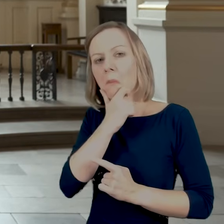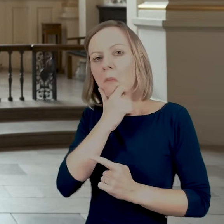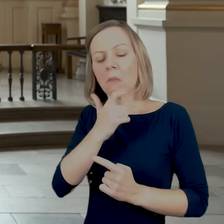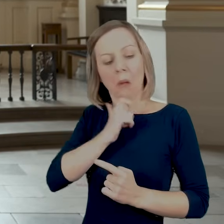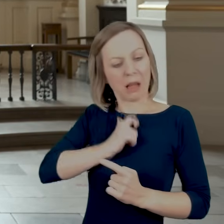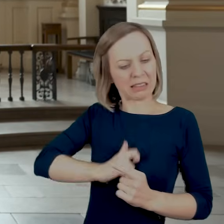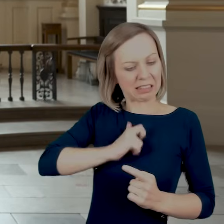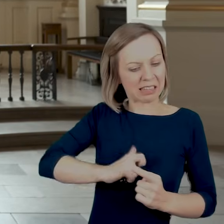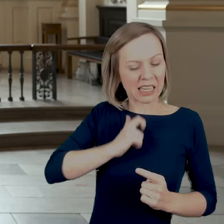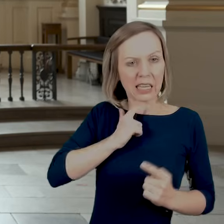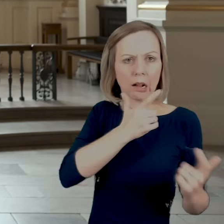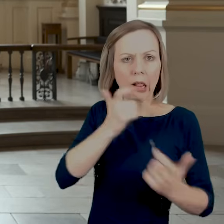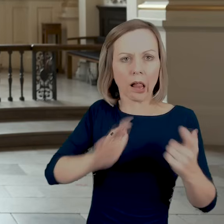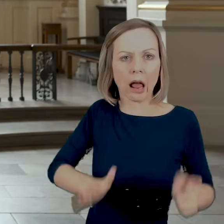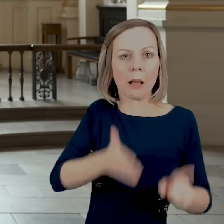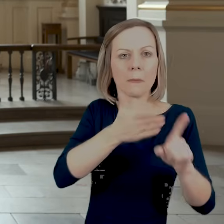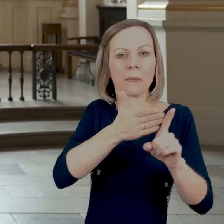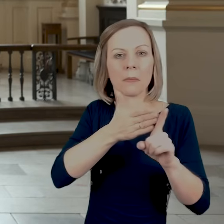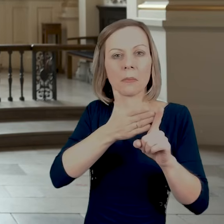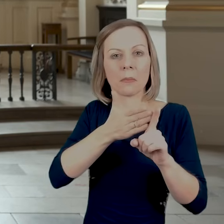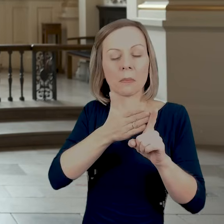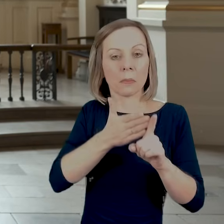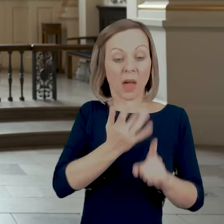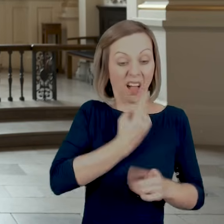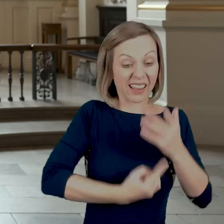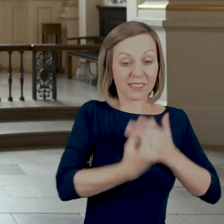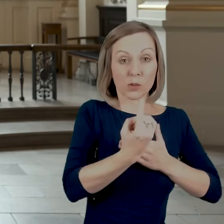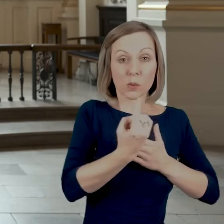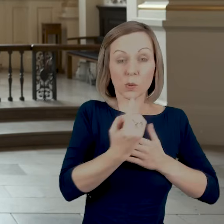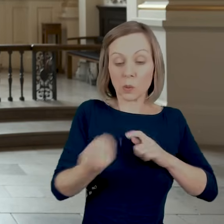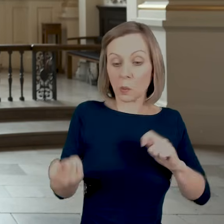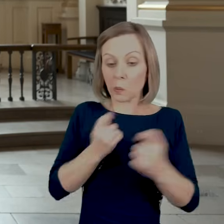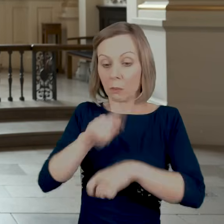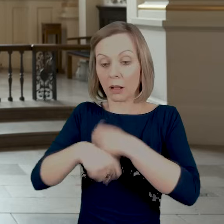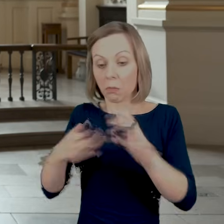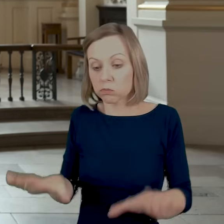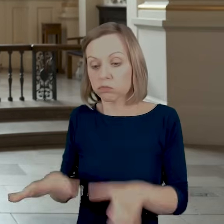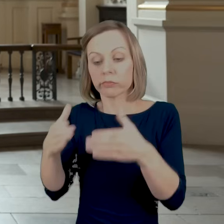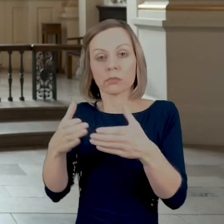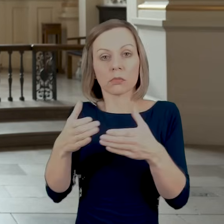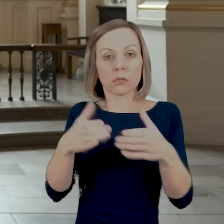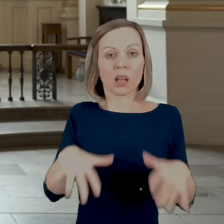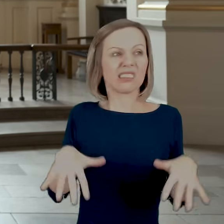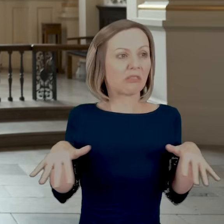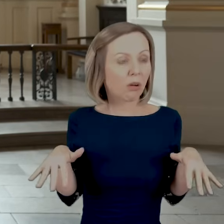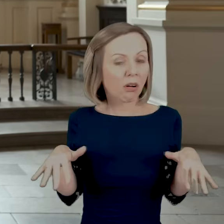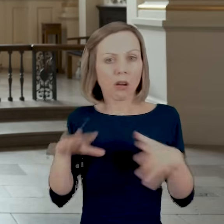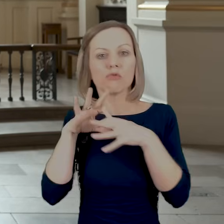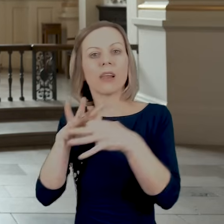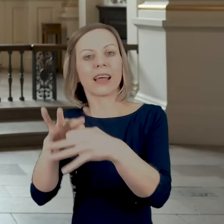All Saints gives us something the quest for identity never can. It replaces individuality with